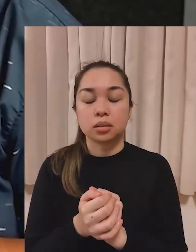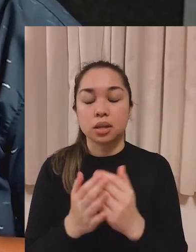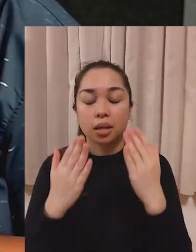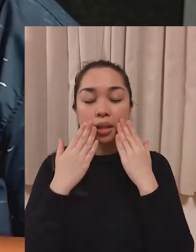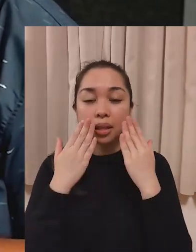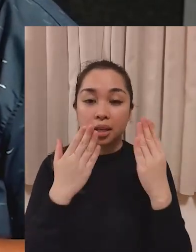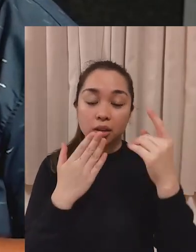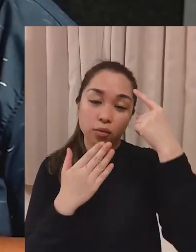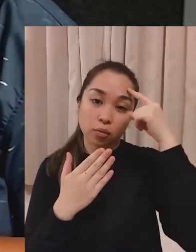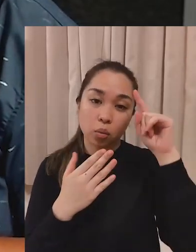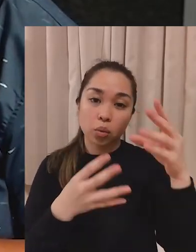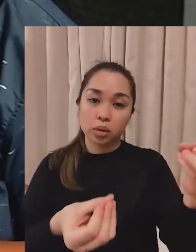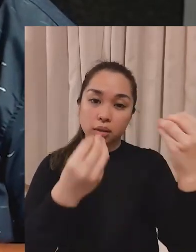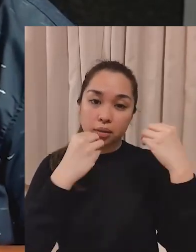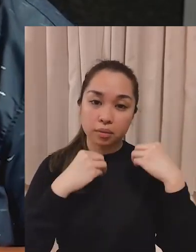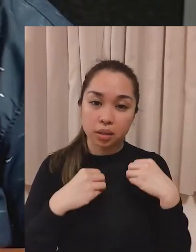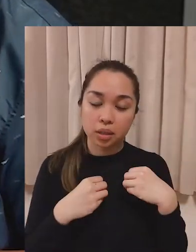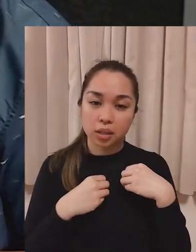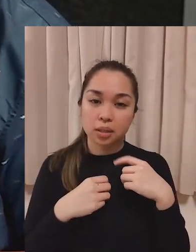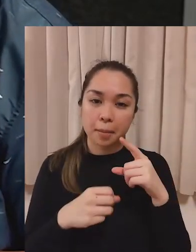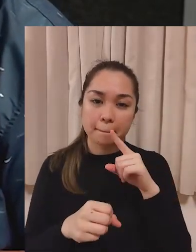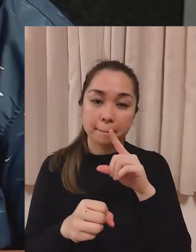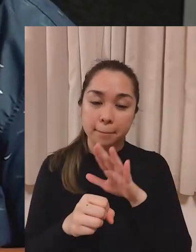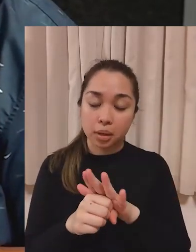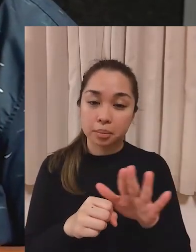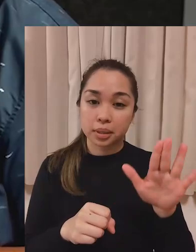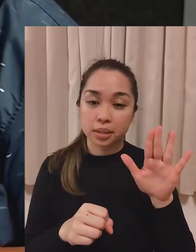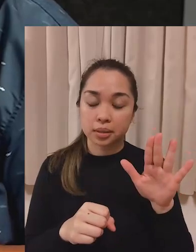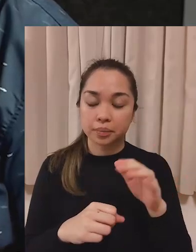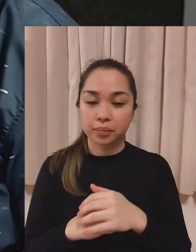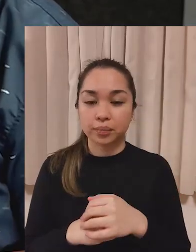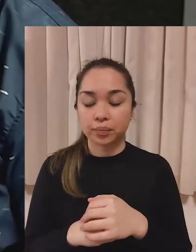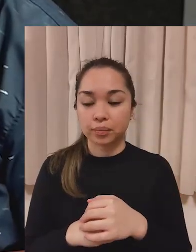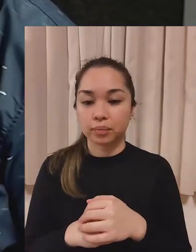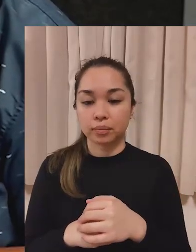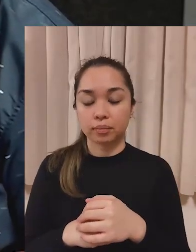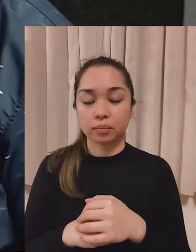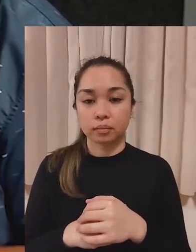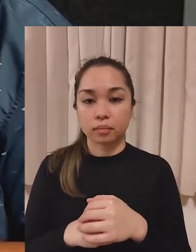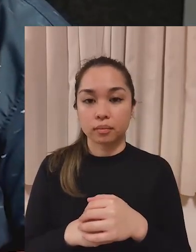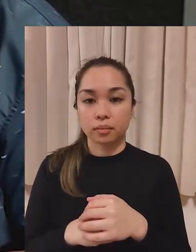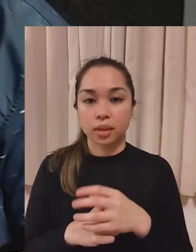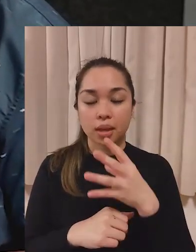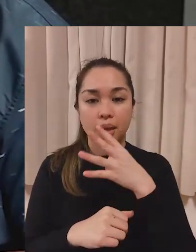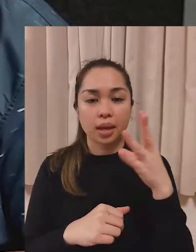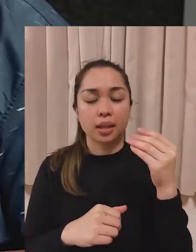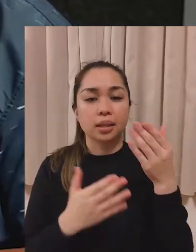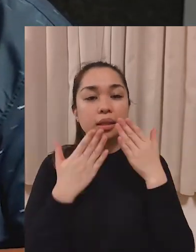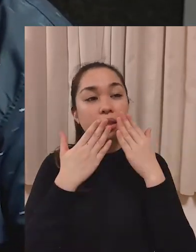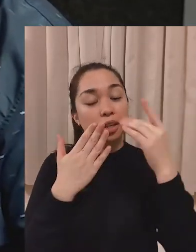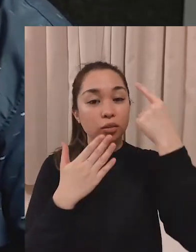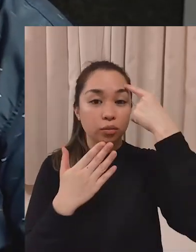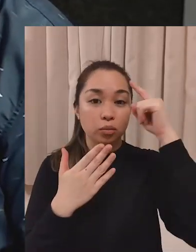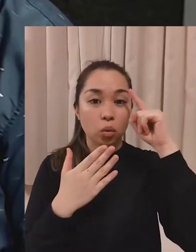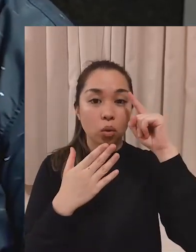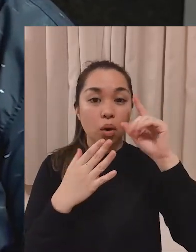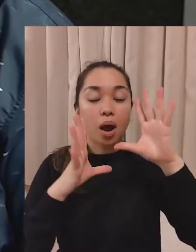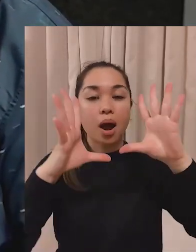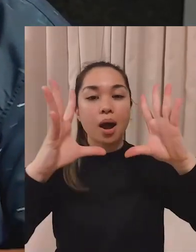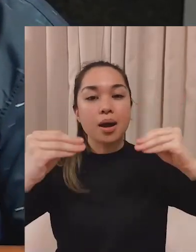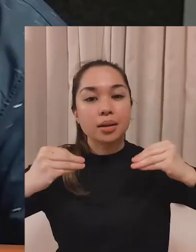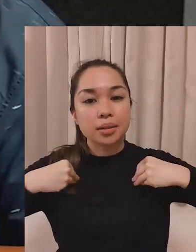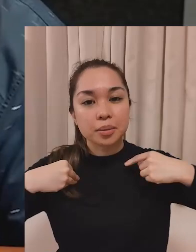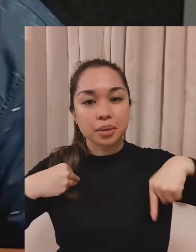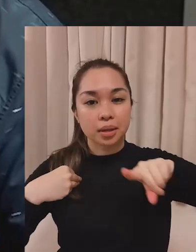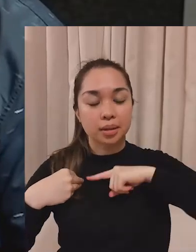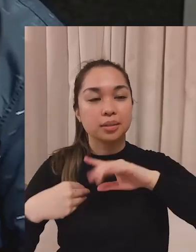assurance and causing us, Lord, to be adopted into God's forever family. Thank you for your